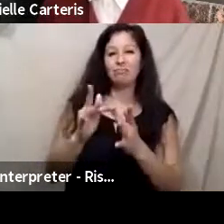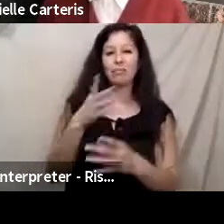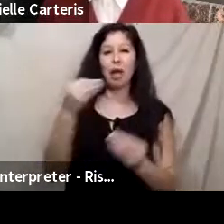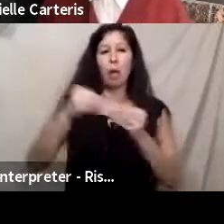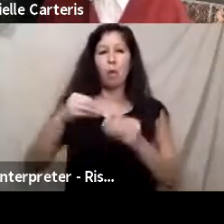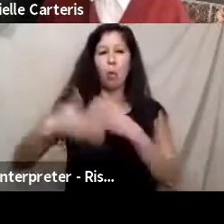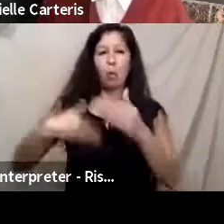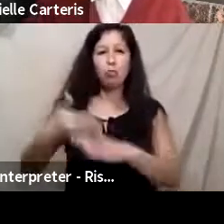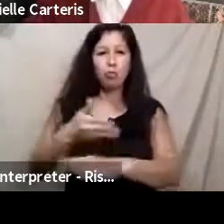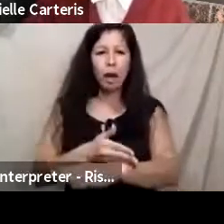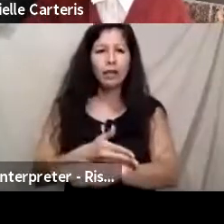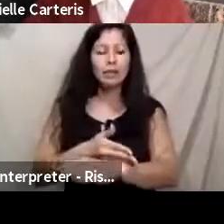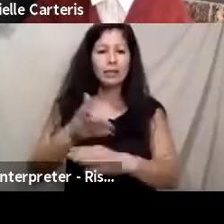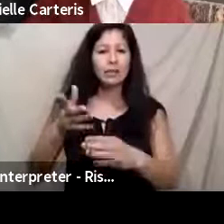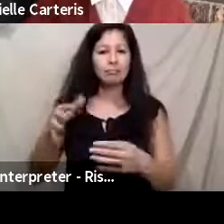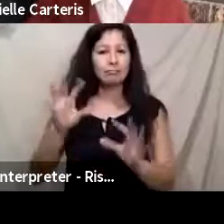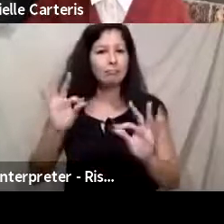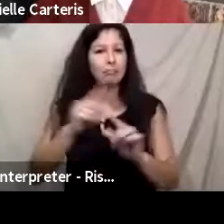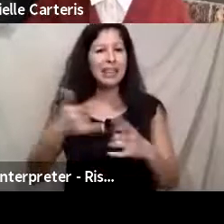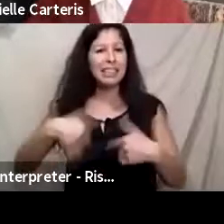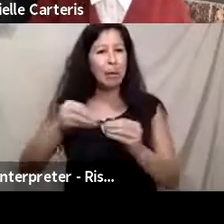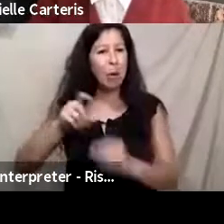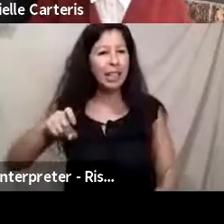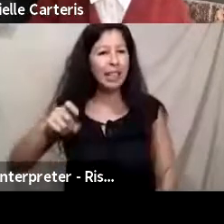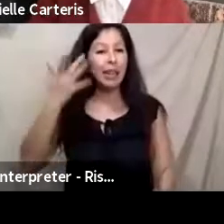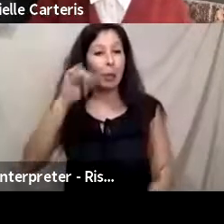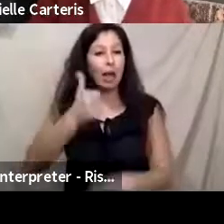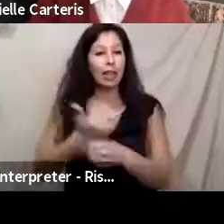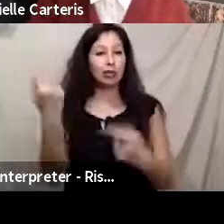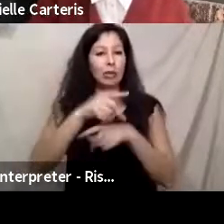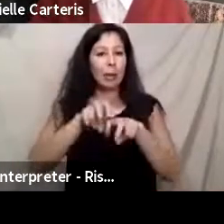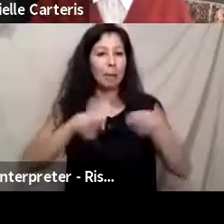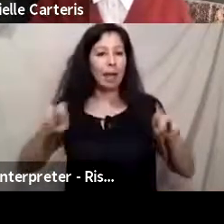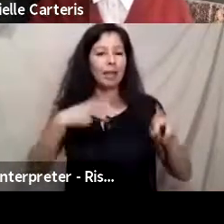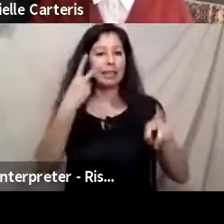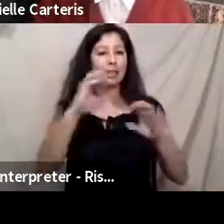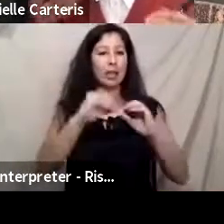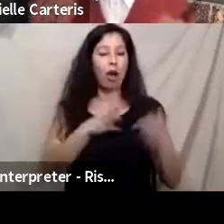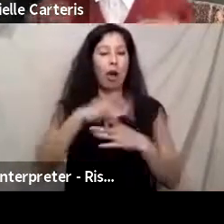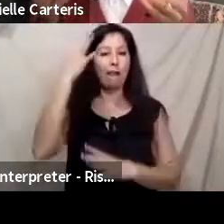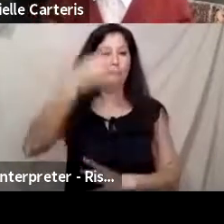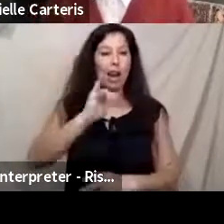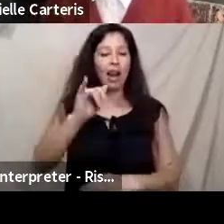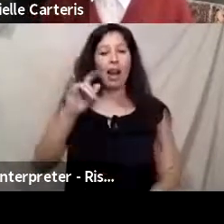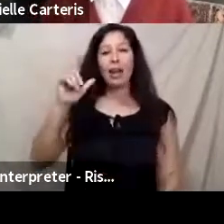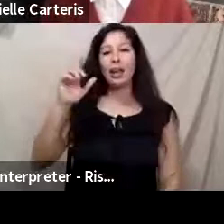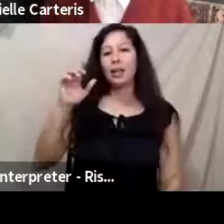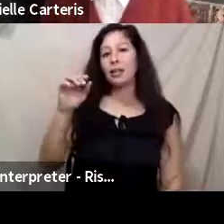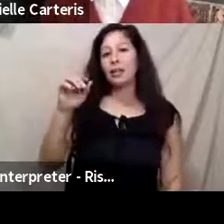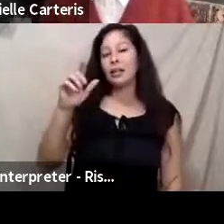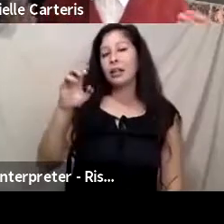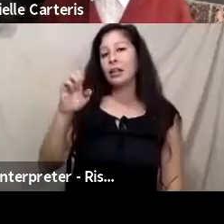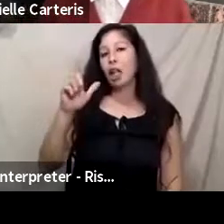more progress to be made. And that's one of the reasons for this panel today. We see organizations on the front line like Illumai